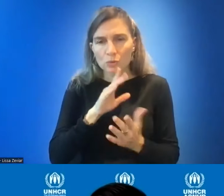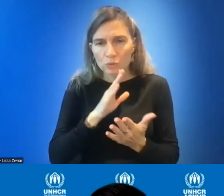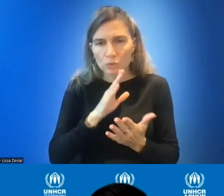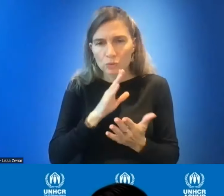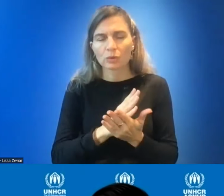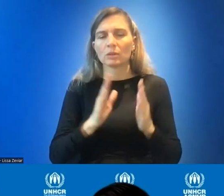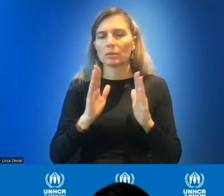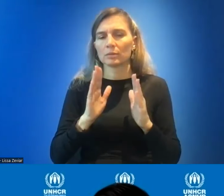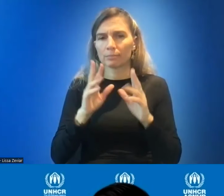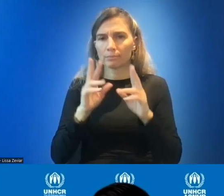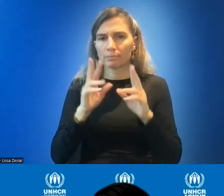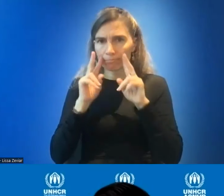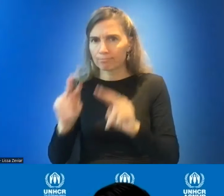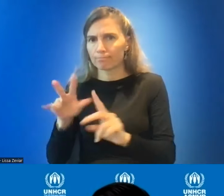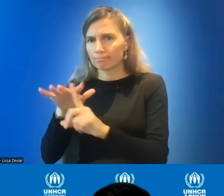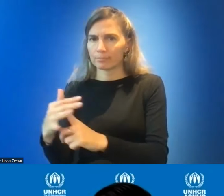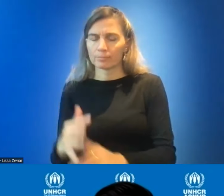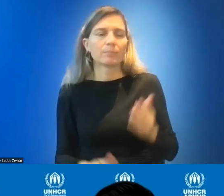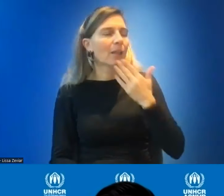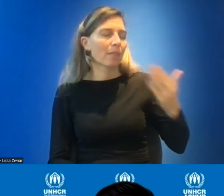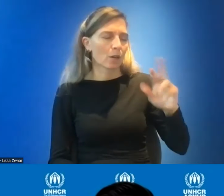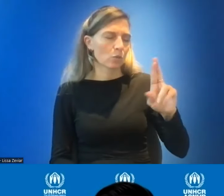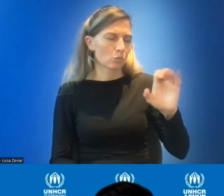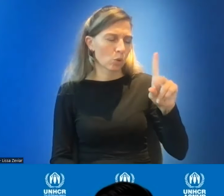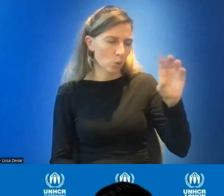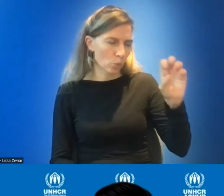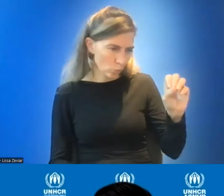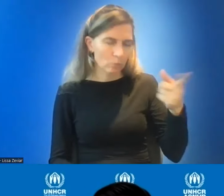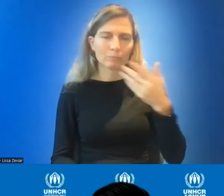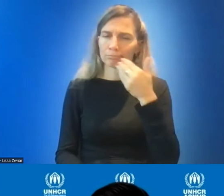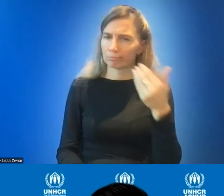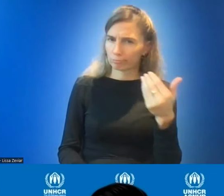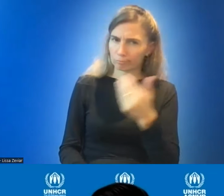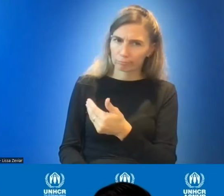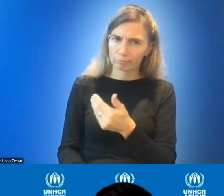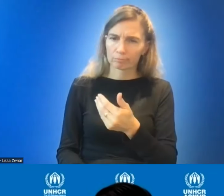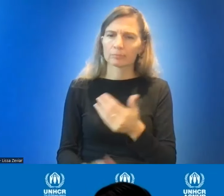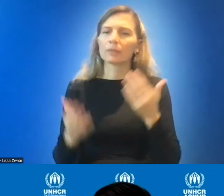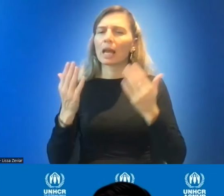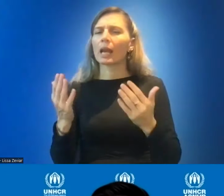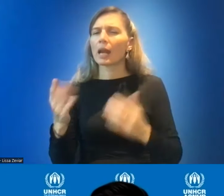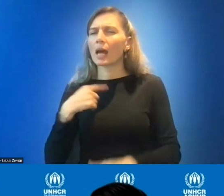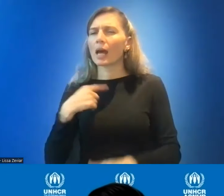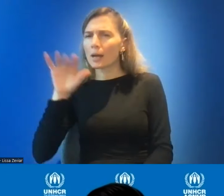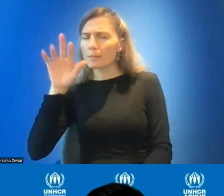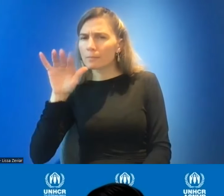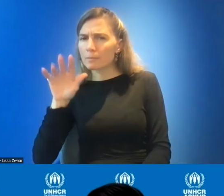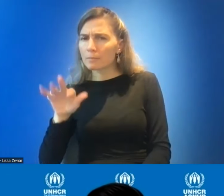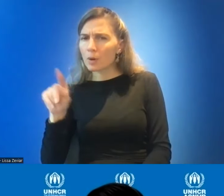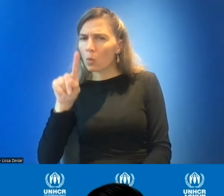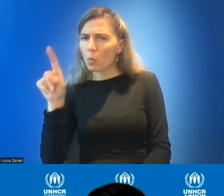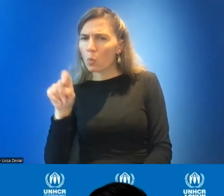Ricardo. Thank you. And I will go to a question